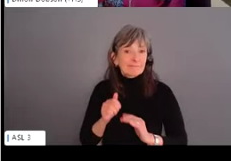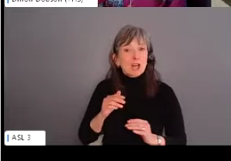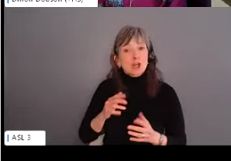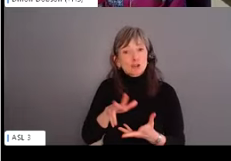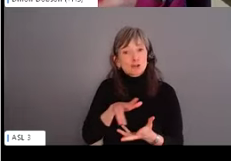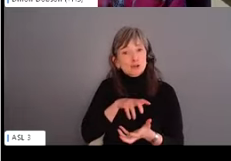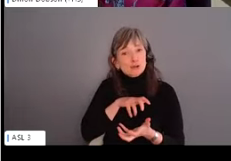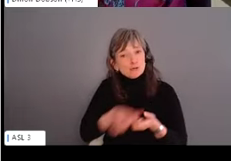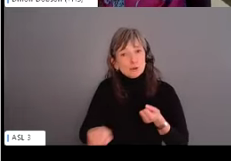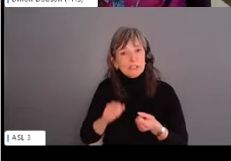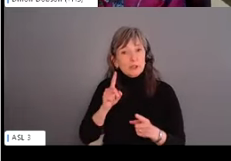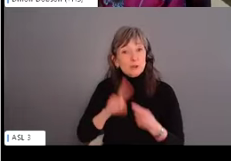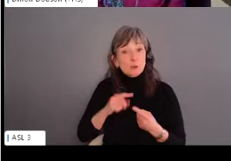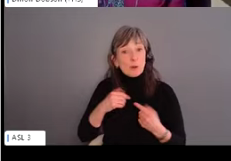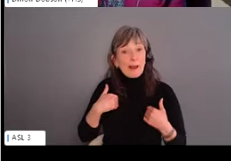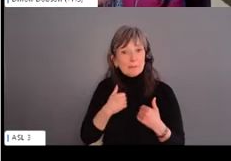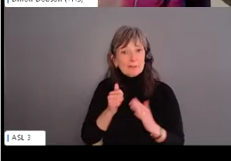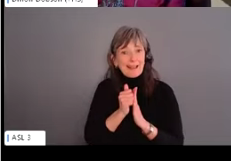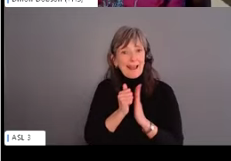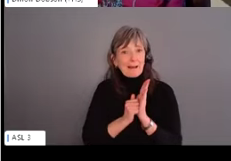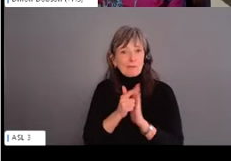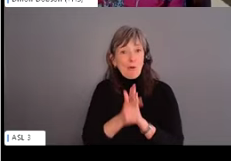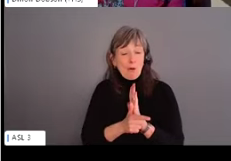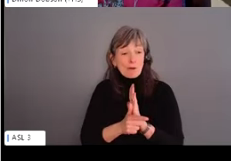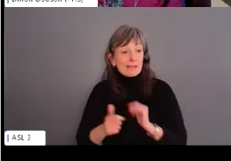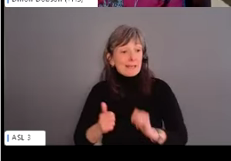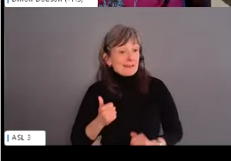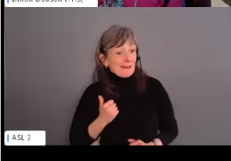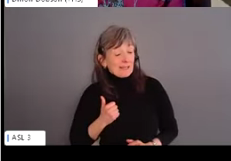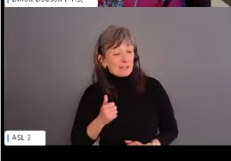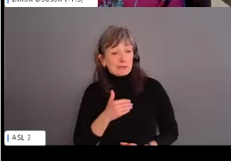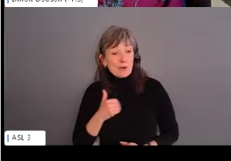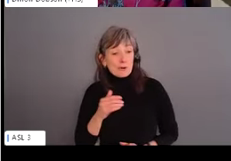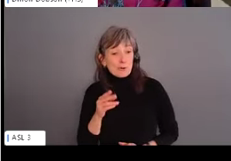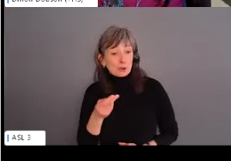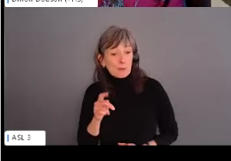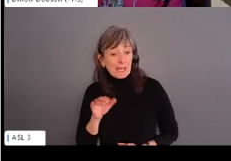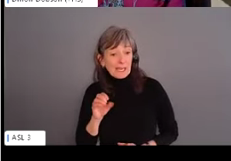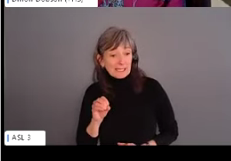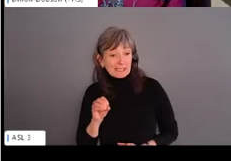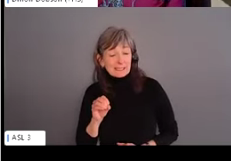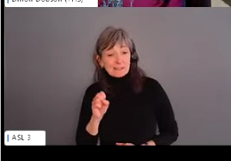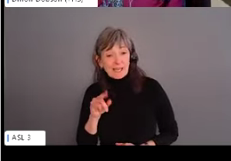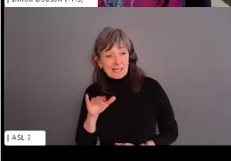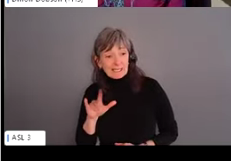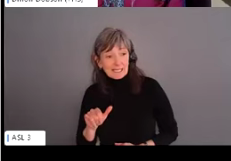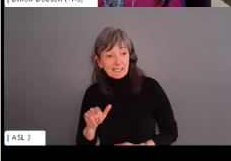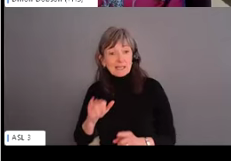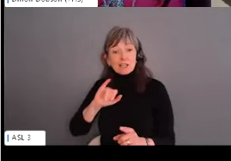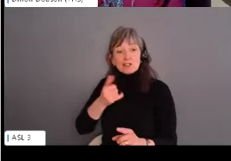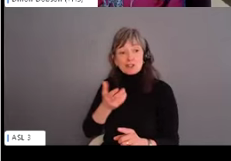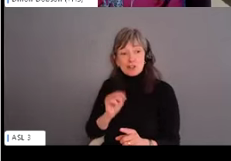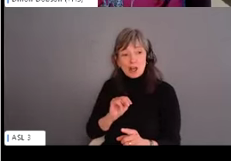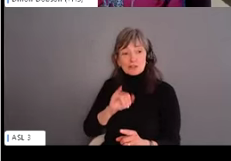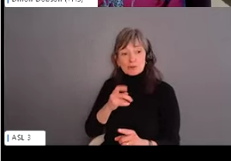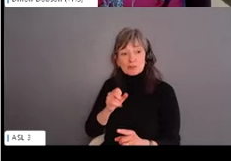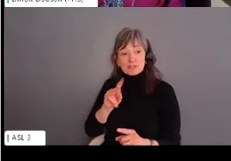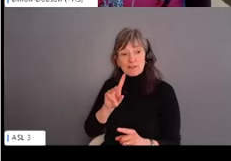here in Canada, at Toronto Humane Society, there's an individual named John Joseph Kelso, and he was an immigrant to Canada. He